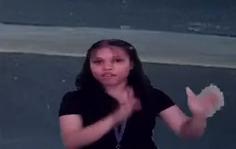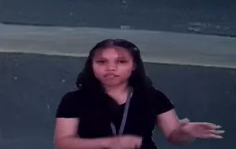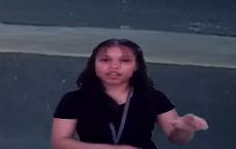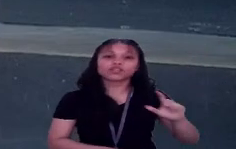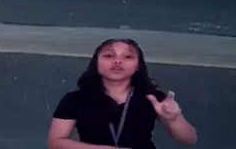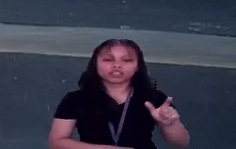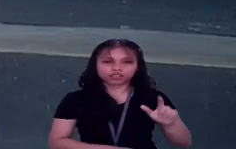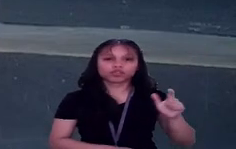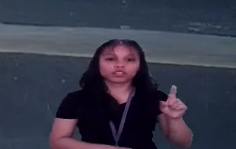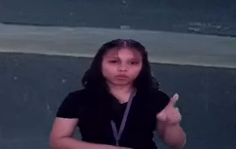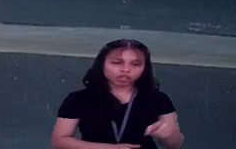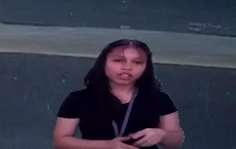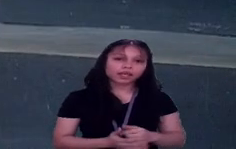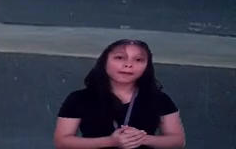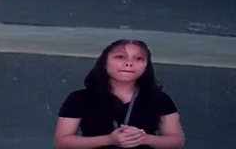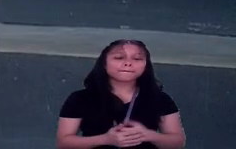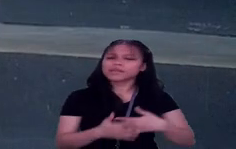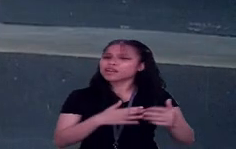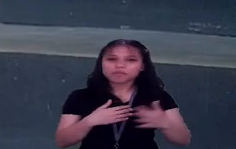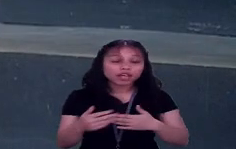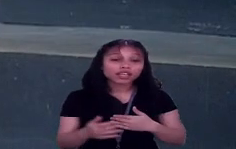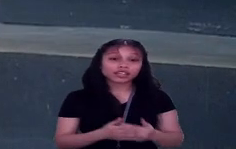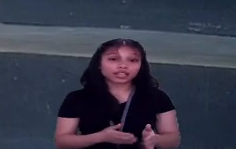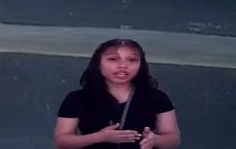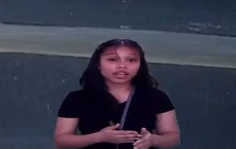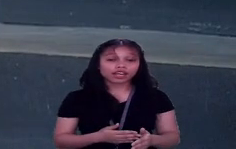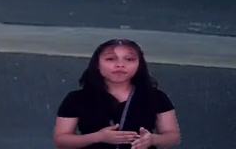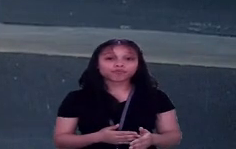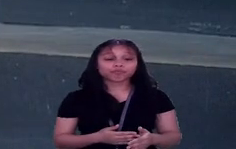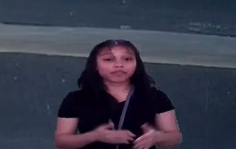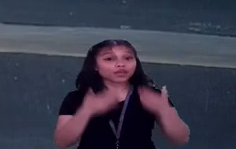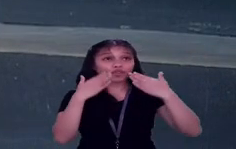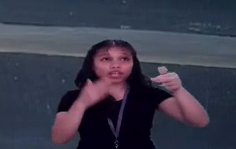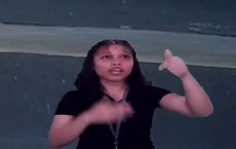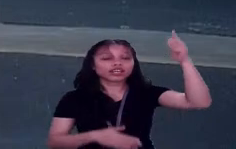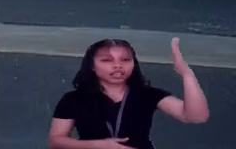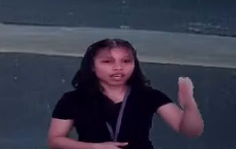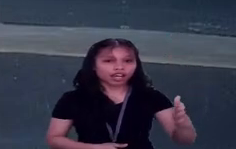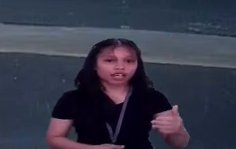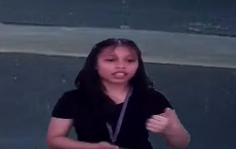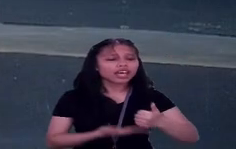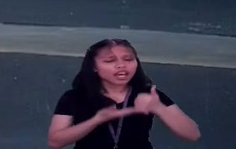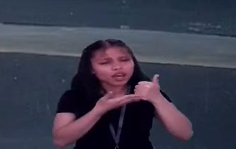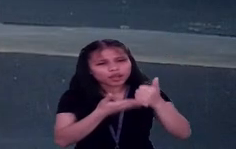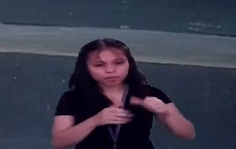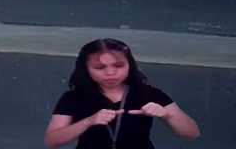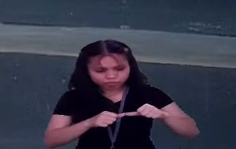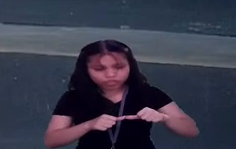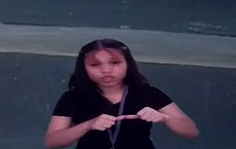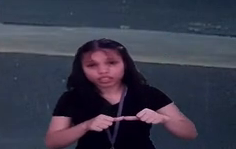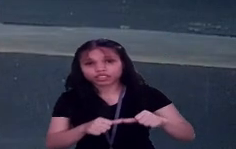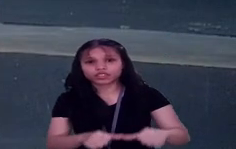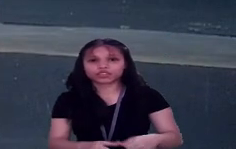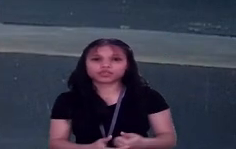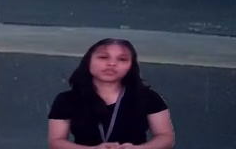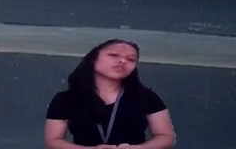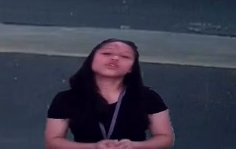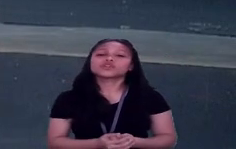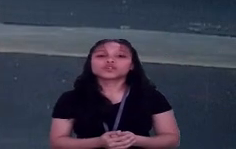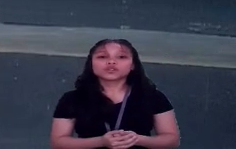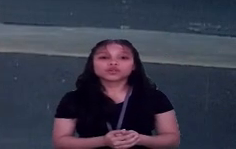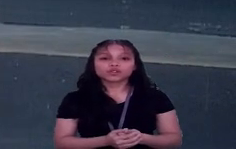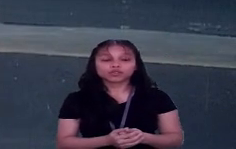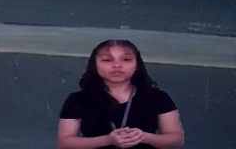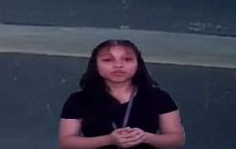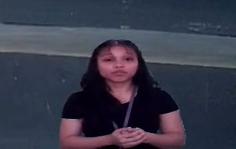2021. But despite of that, I praise and thank the Lord, because He helps me to keep on keeping on, helps me to keep